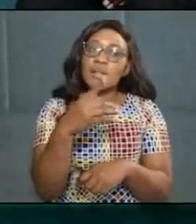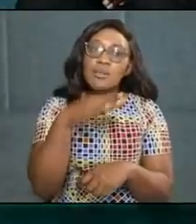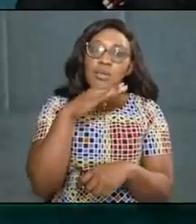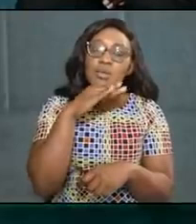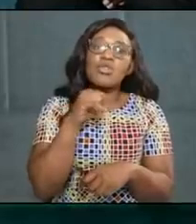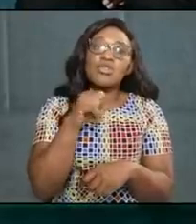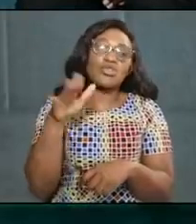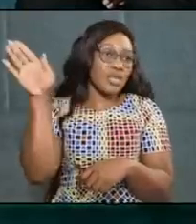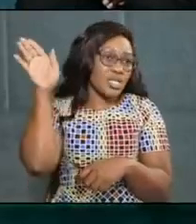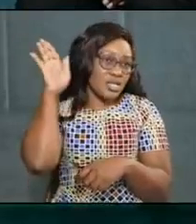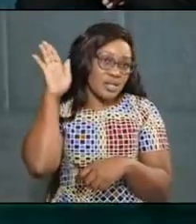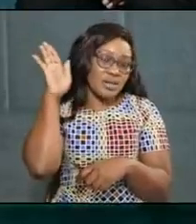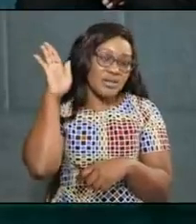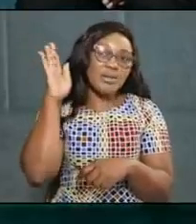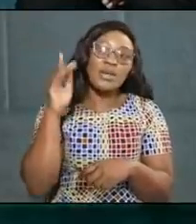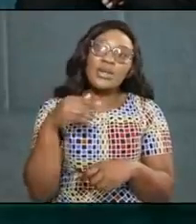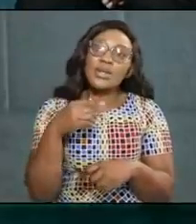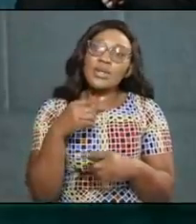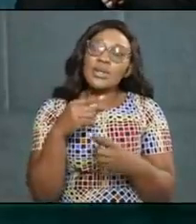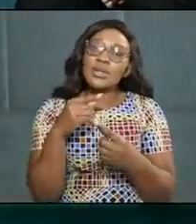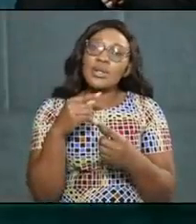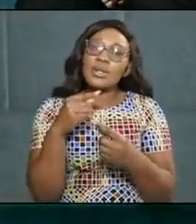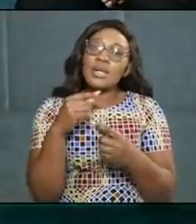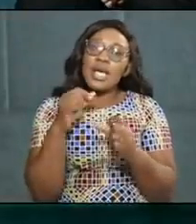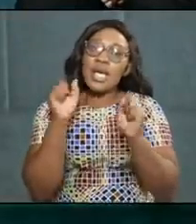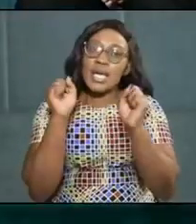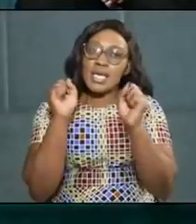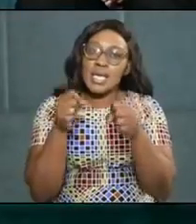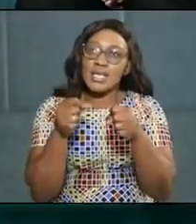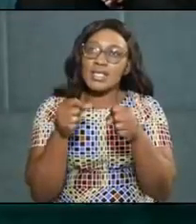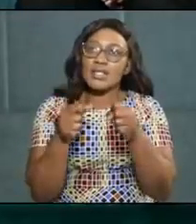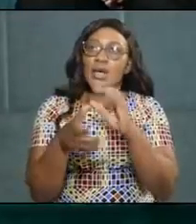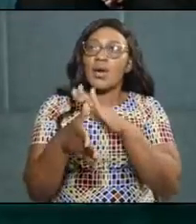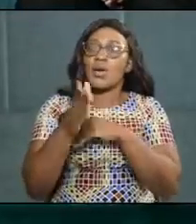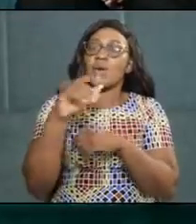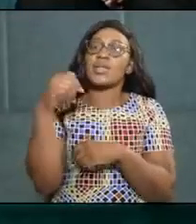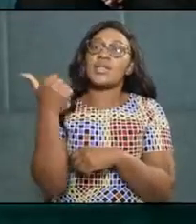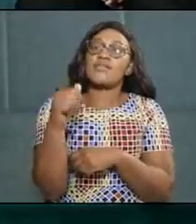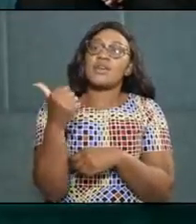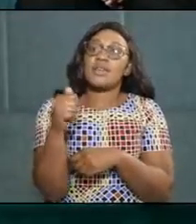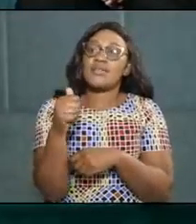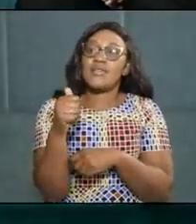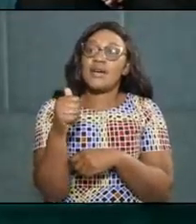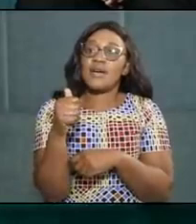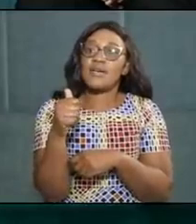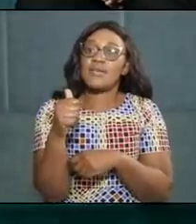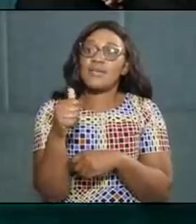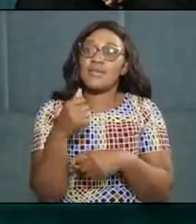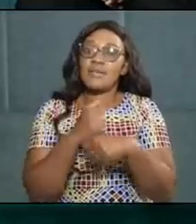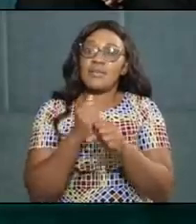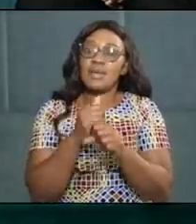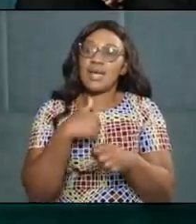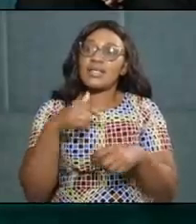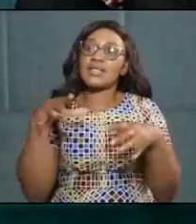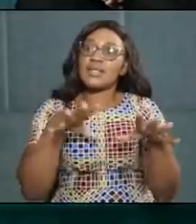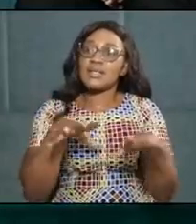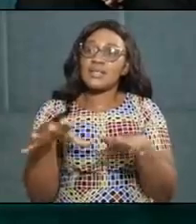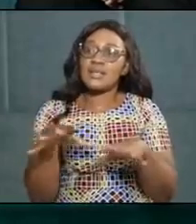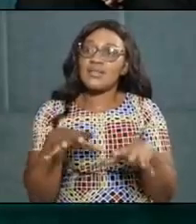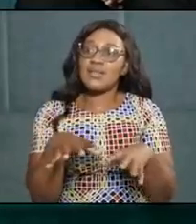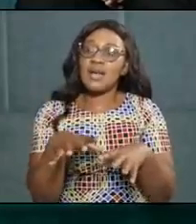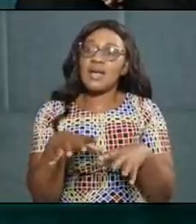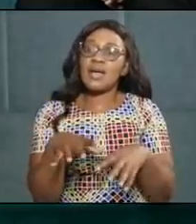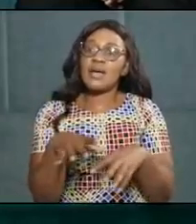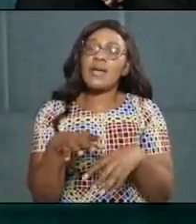and judgment. God never lets us down. But sadly, Felix told Paul to stop